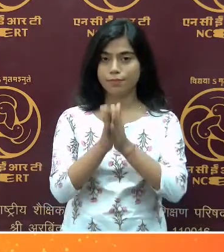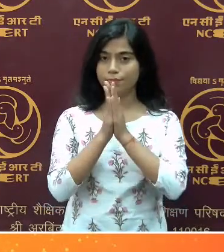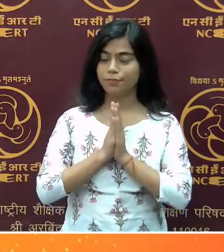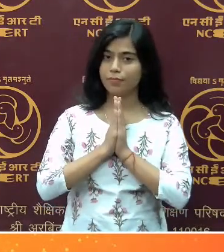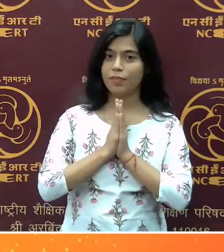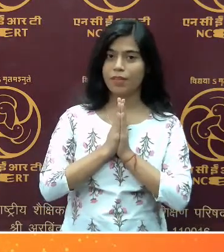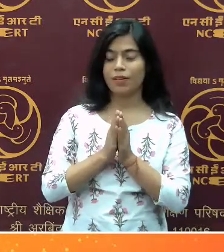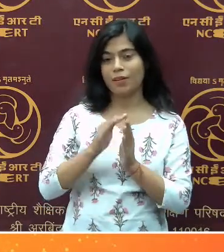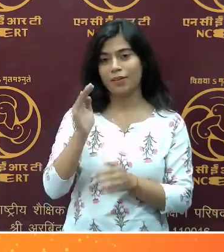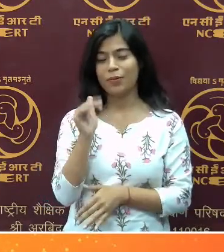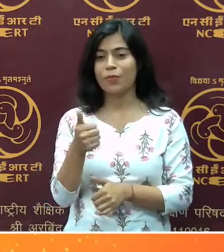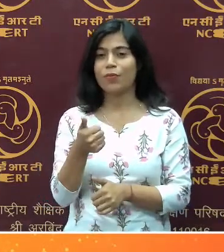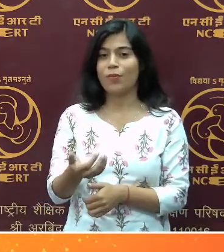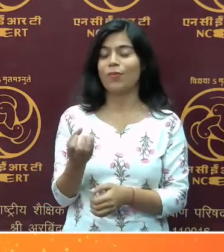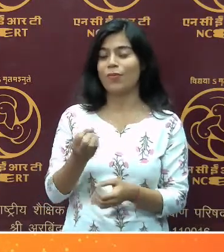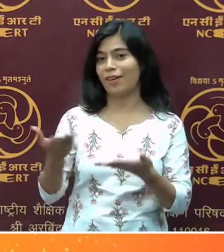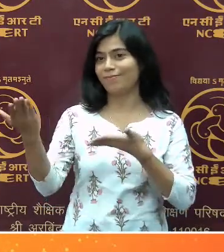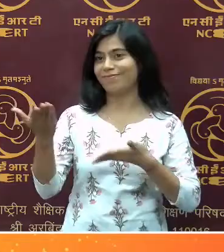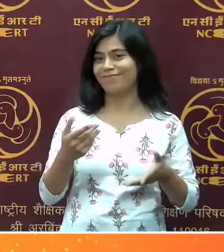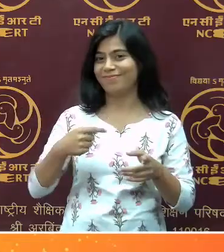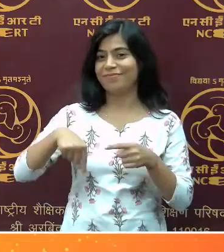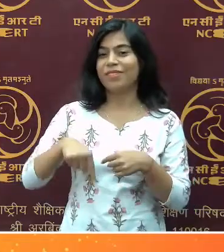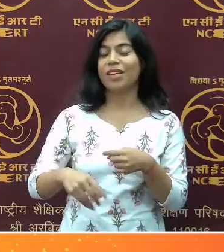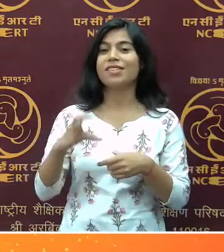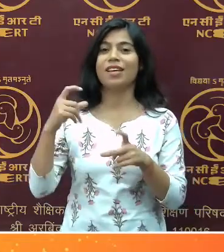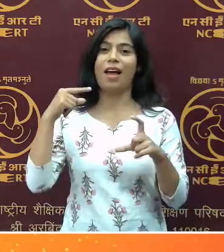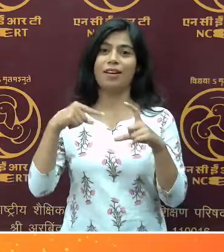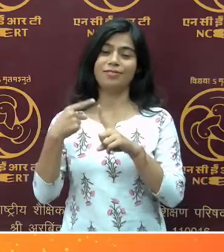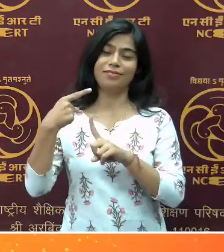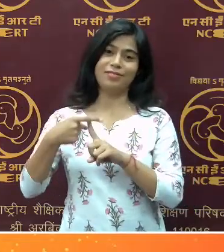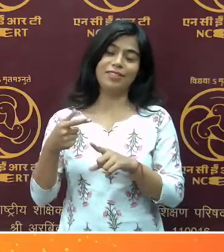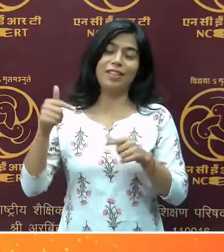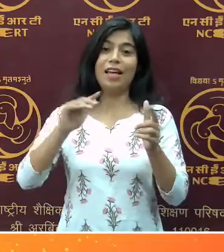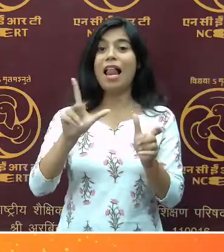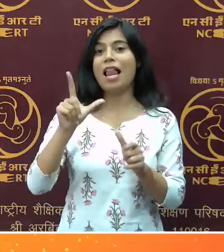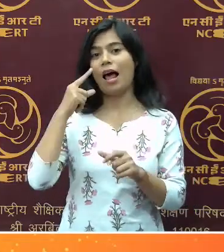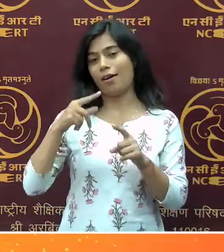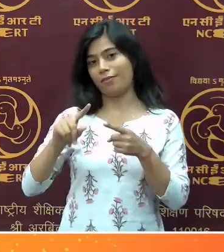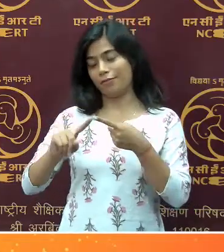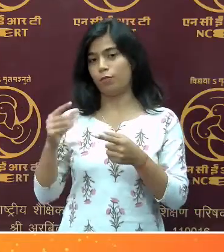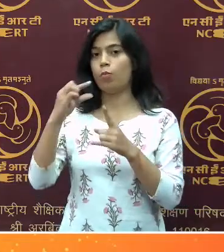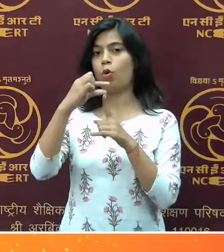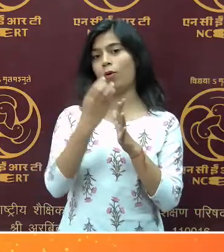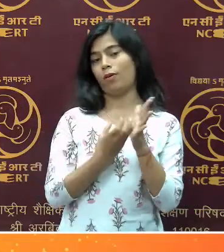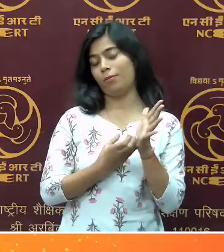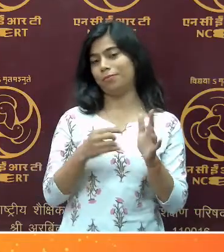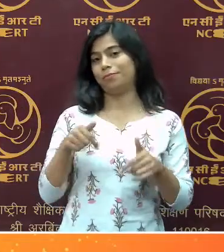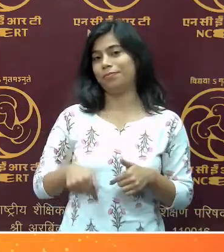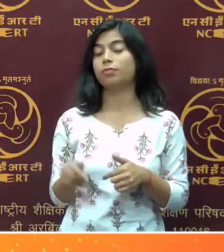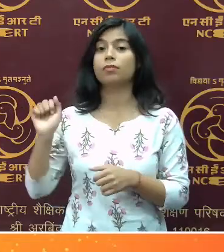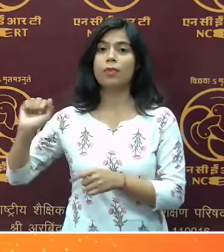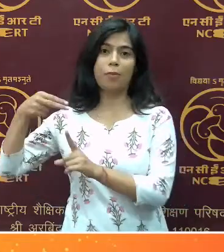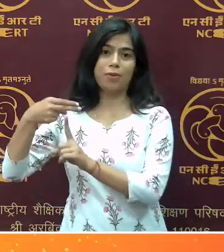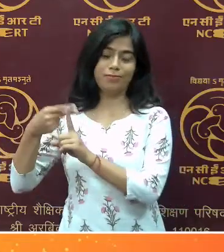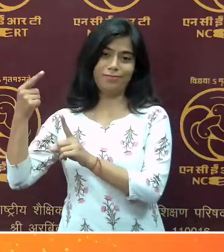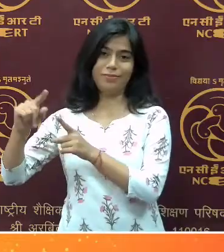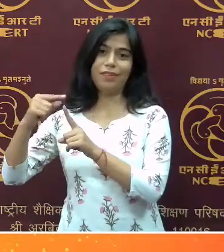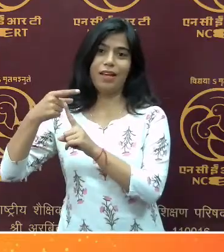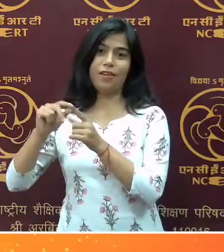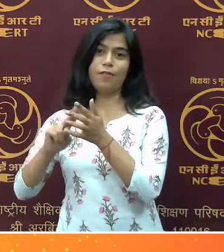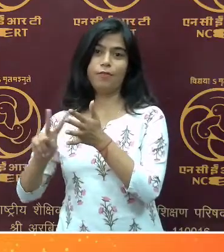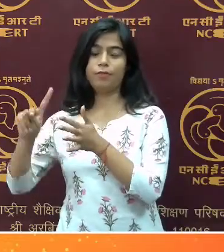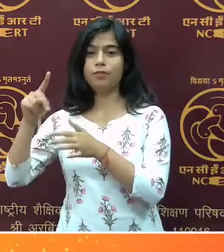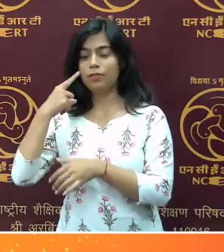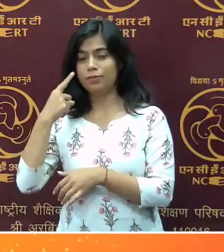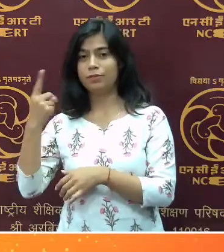Namaskar, hello and a very warm welcome to CIET NCERT's live phone-in interactive program. I'm Tanvi Khurana and today